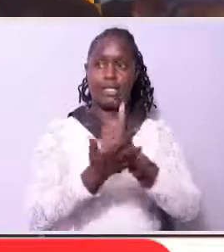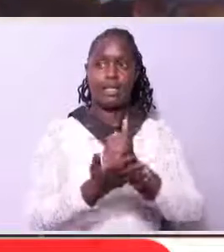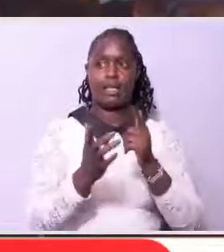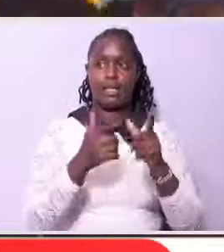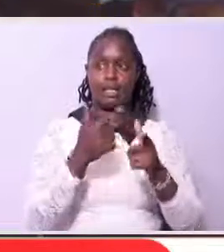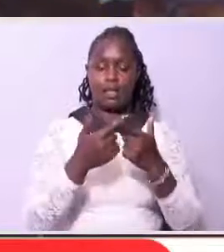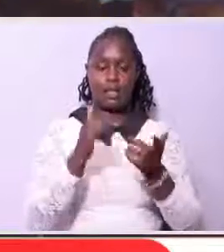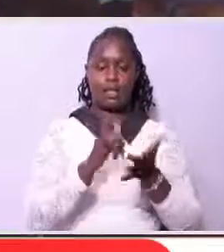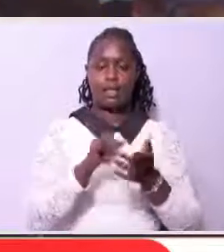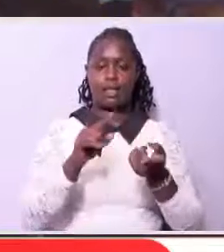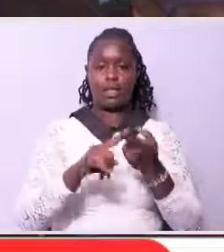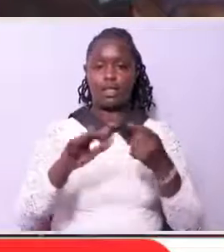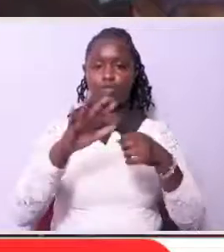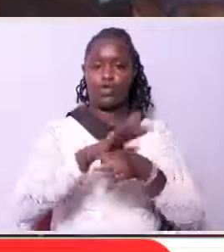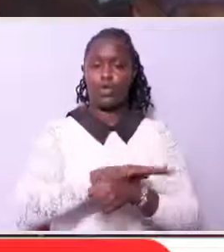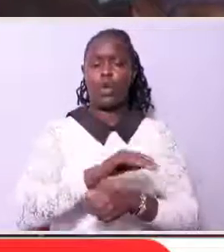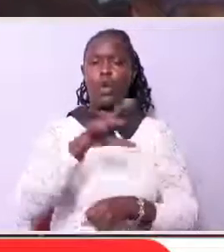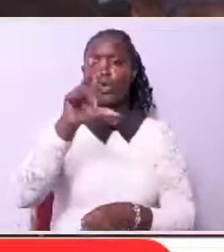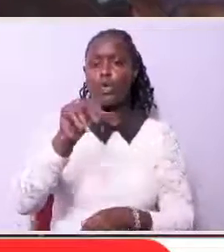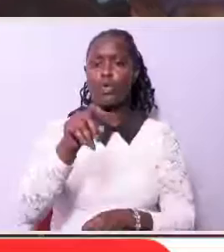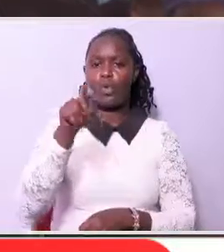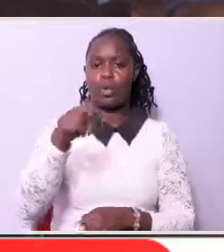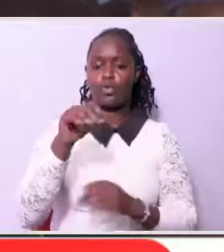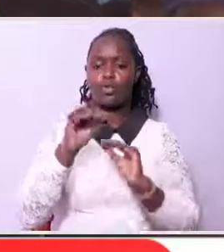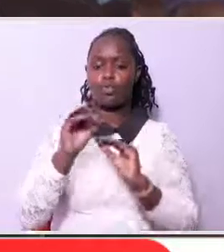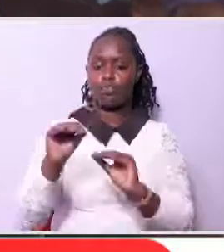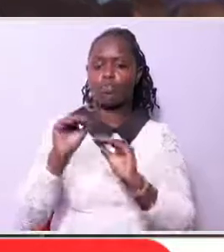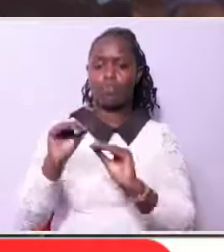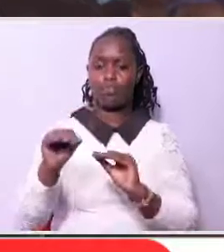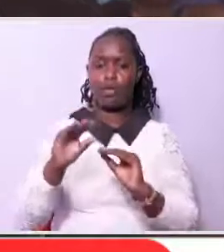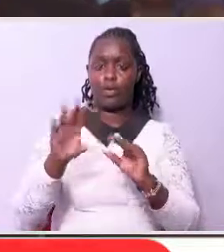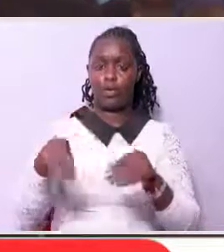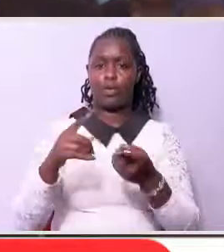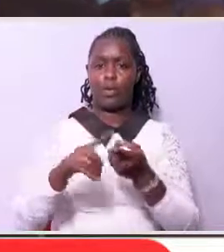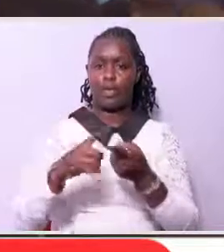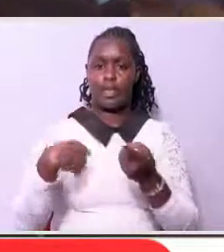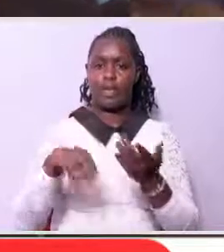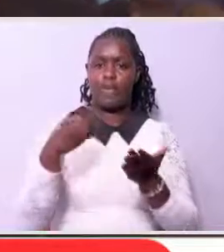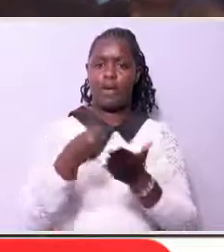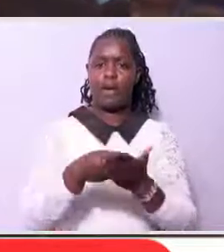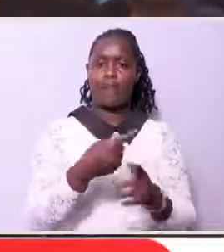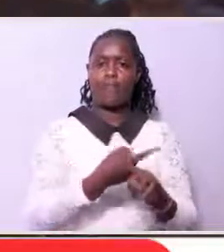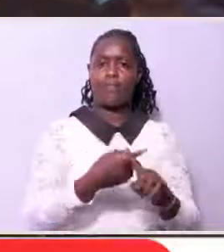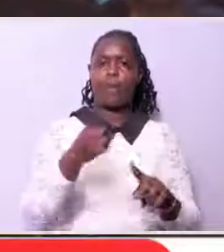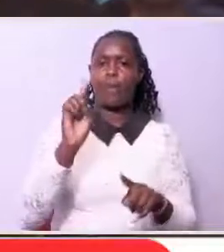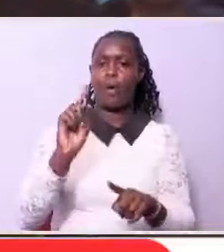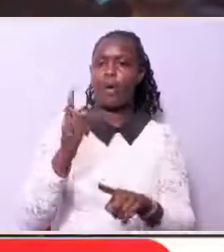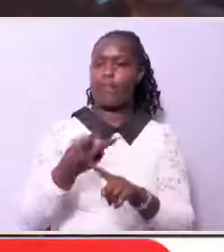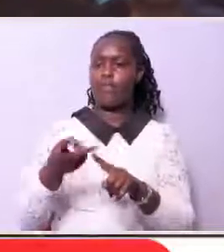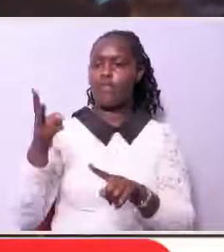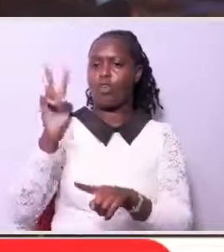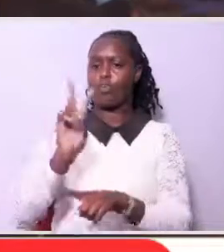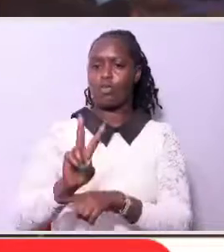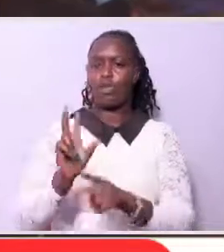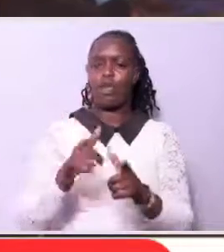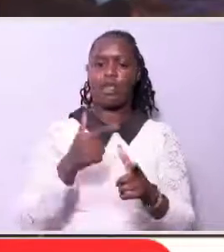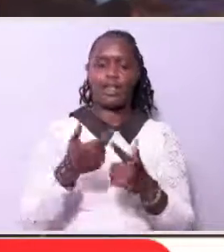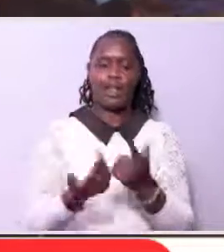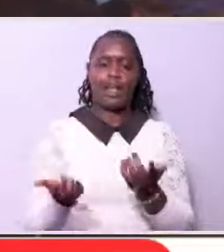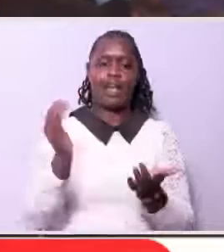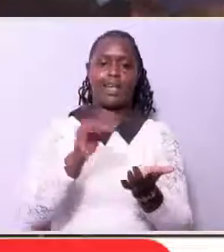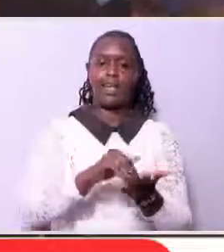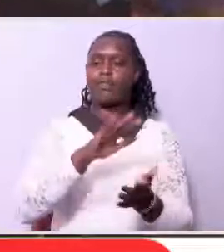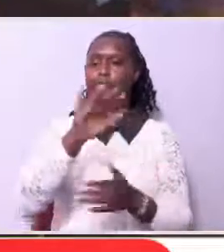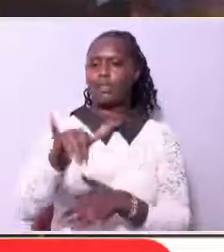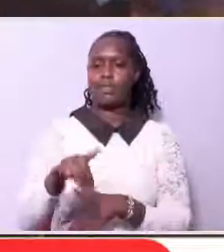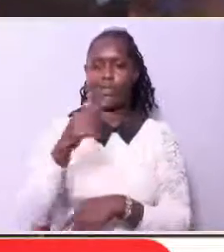full. Hakuna haja kusomesha mtoto umpatie bursary form 1, umwachilie form 2, hana then arudi nyumbani umeenda hasara.